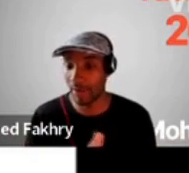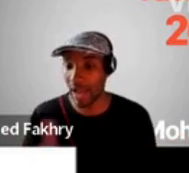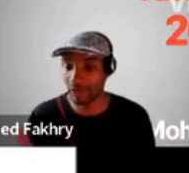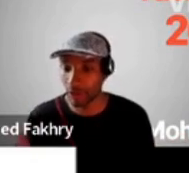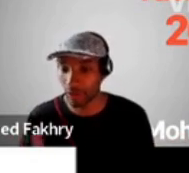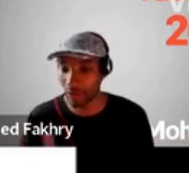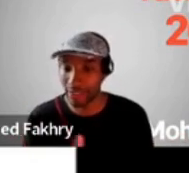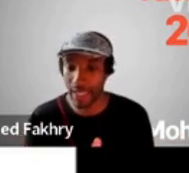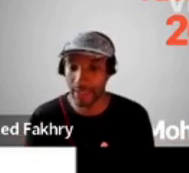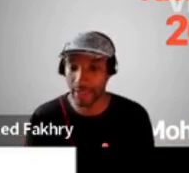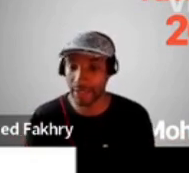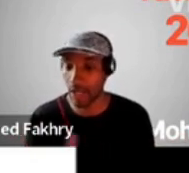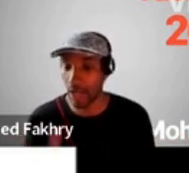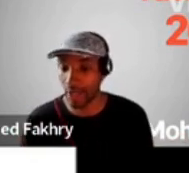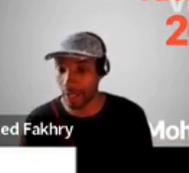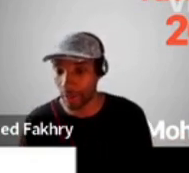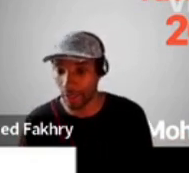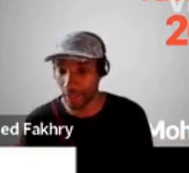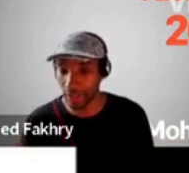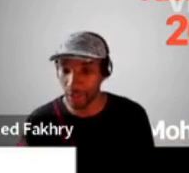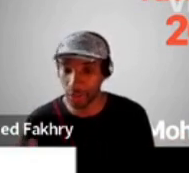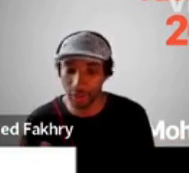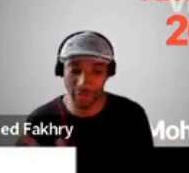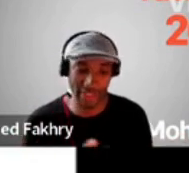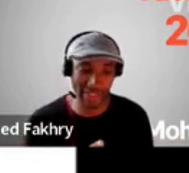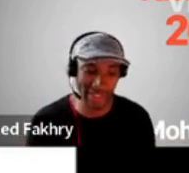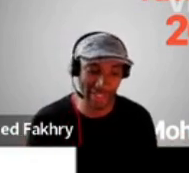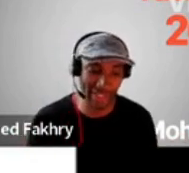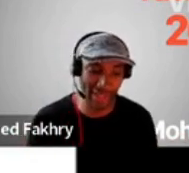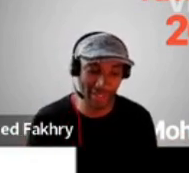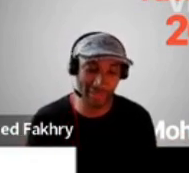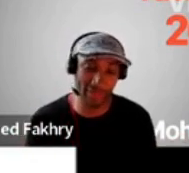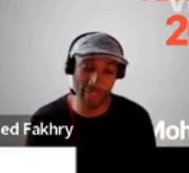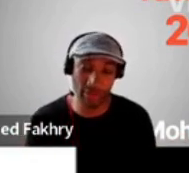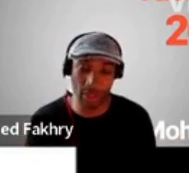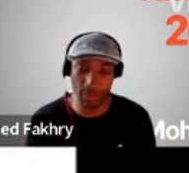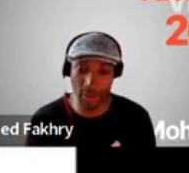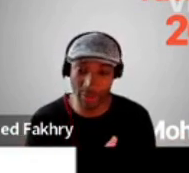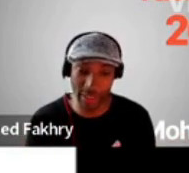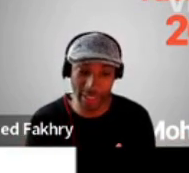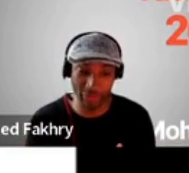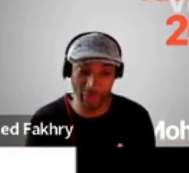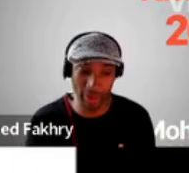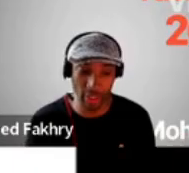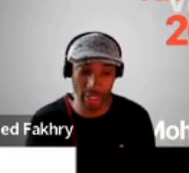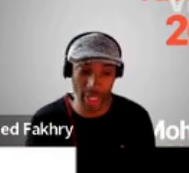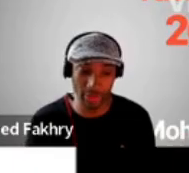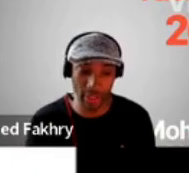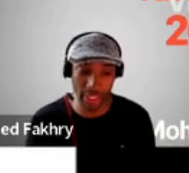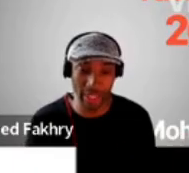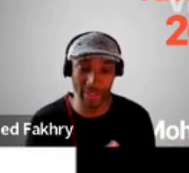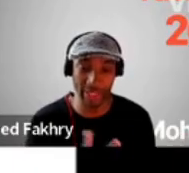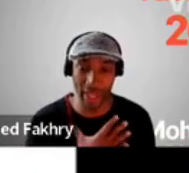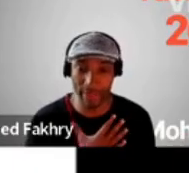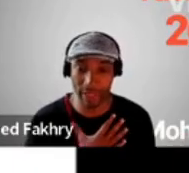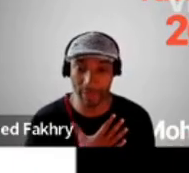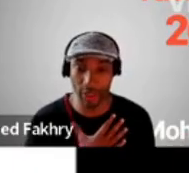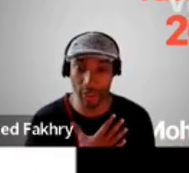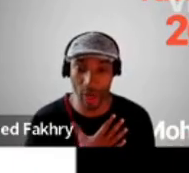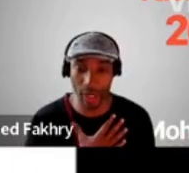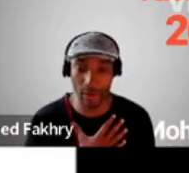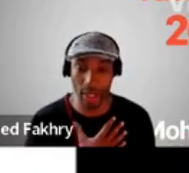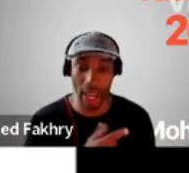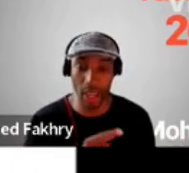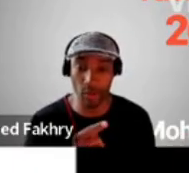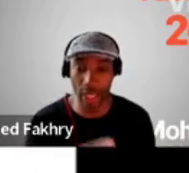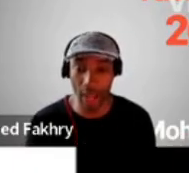reading come after. So it is secondary. So the first thing is if you need to communicate with a deaf person, I think even if I am a lip reader